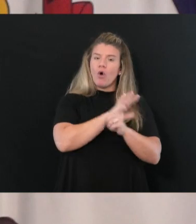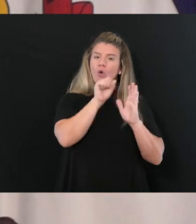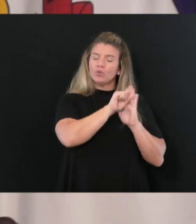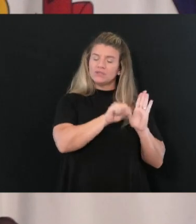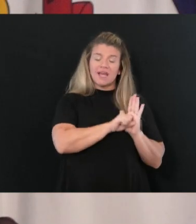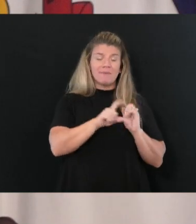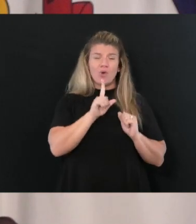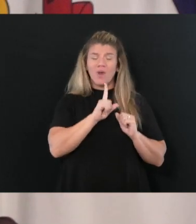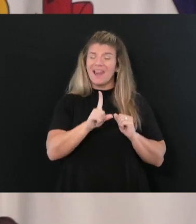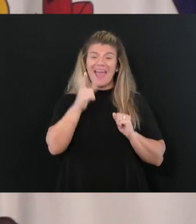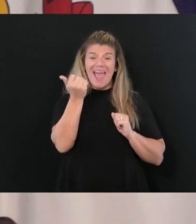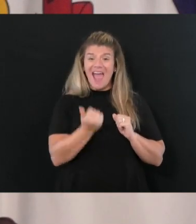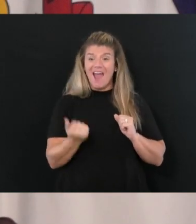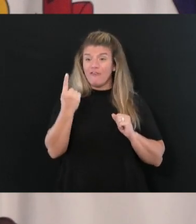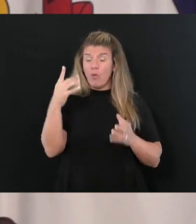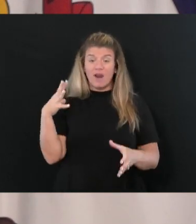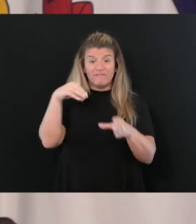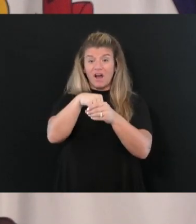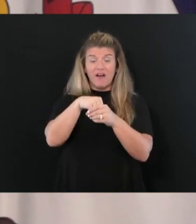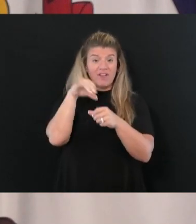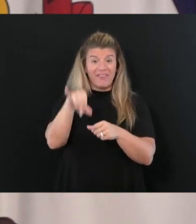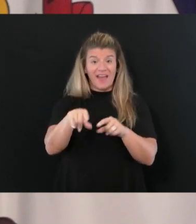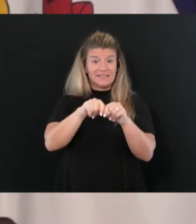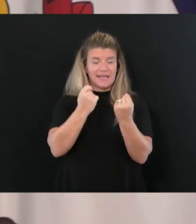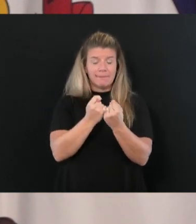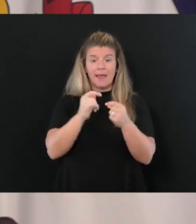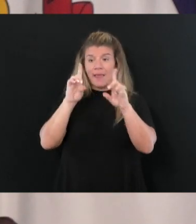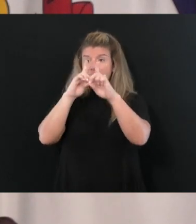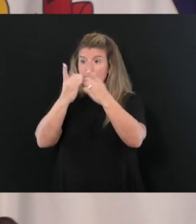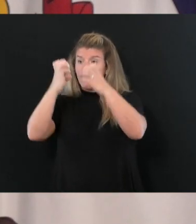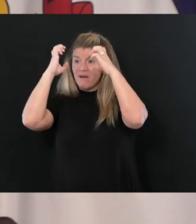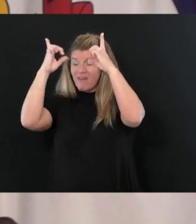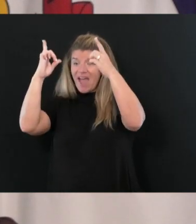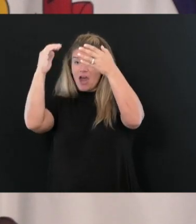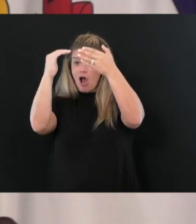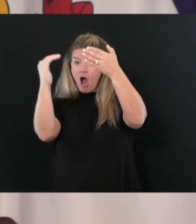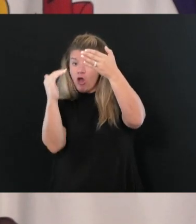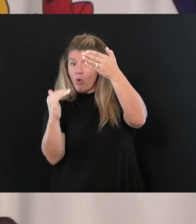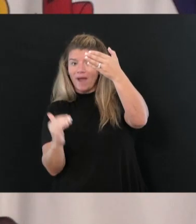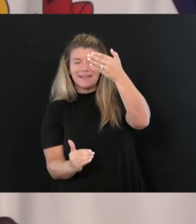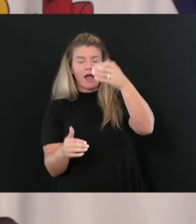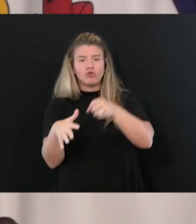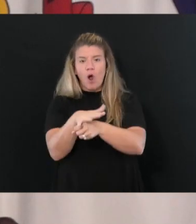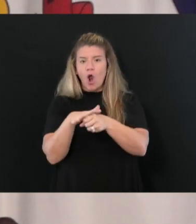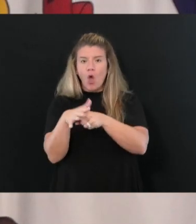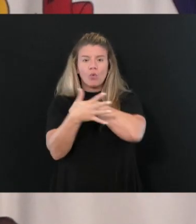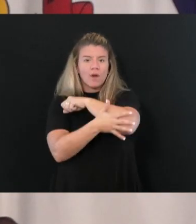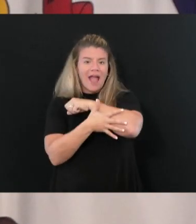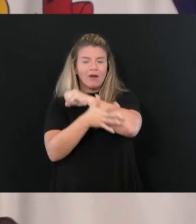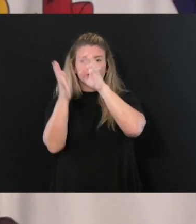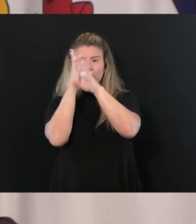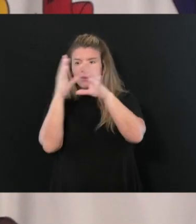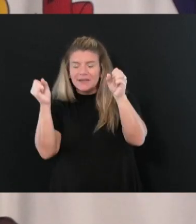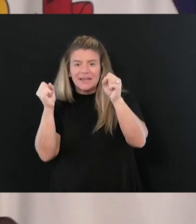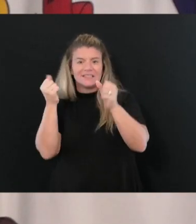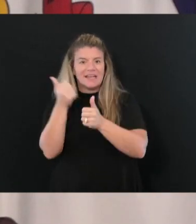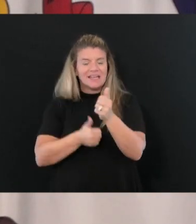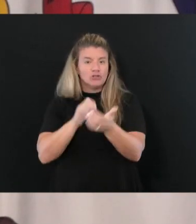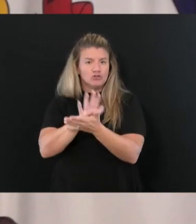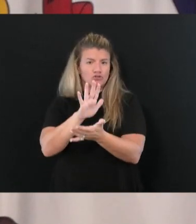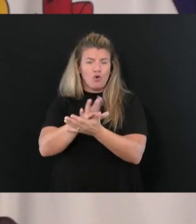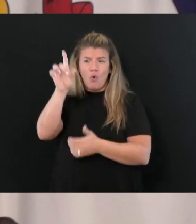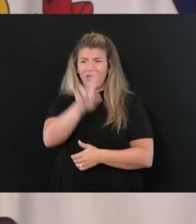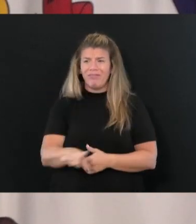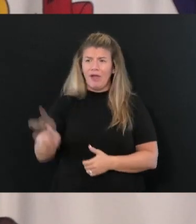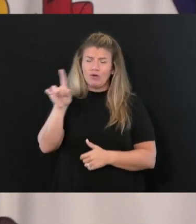working this, you know, from our Department of Ed right on down to our local counties and superintendents, they're doing great work. They're, and